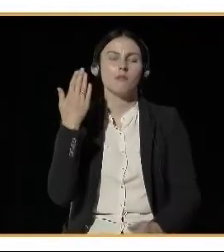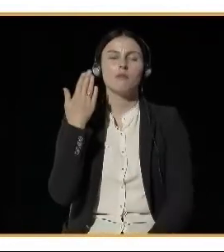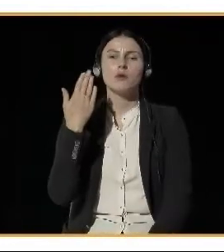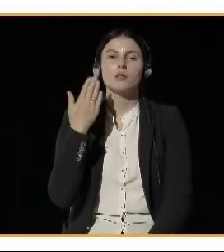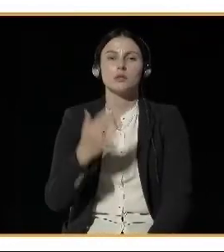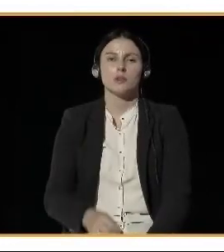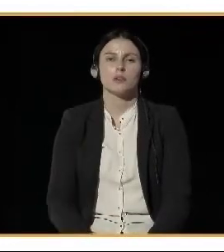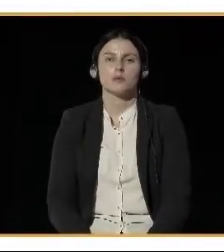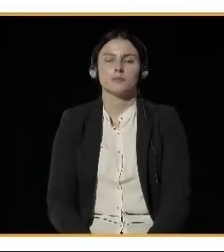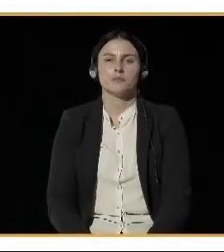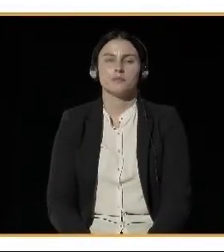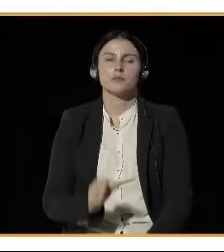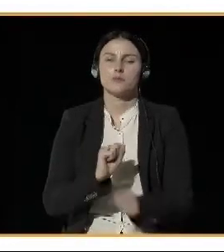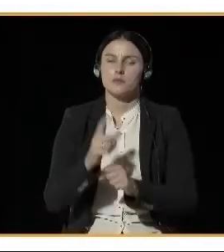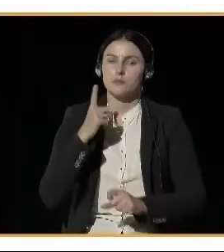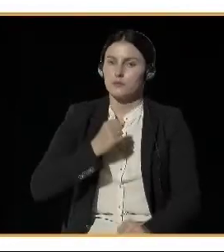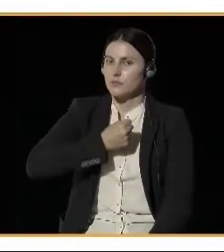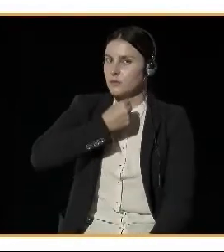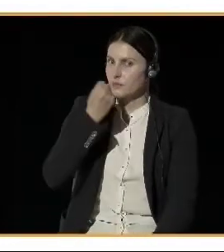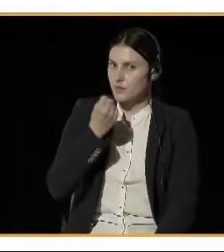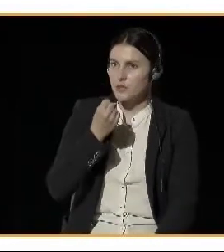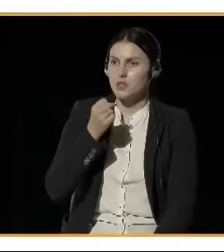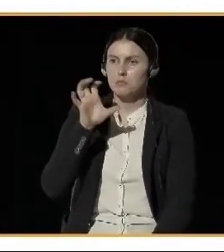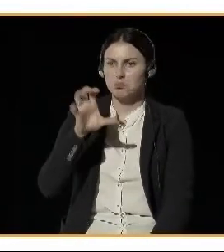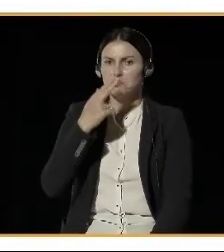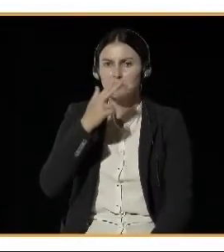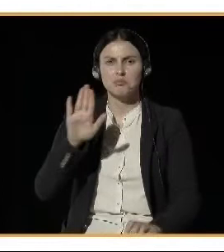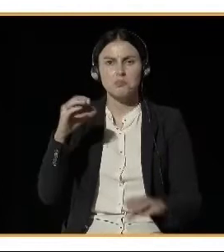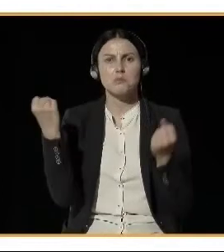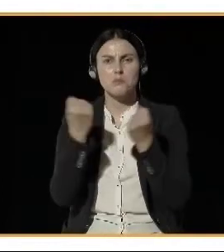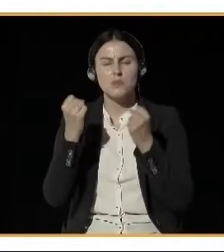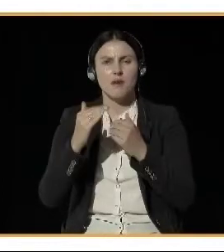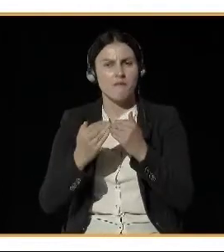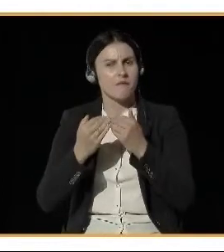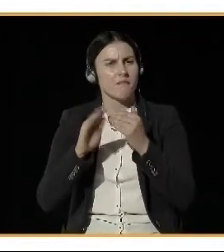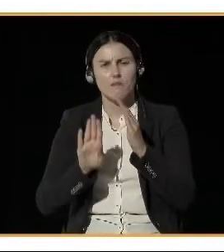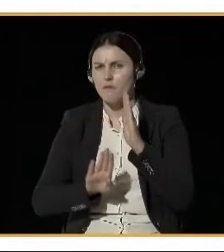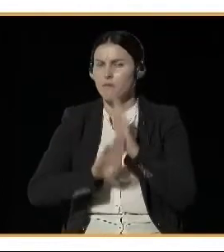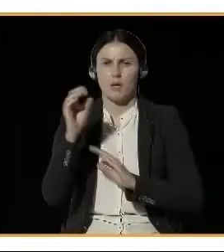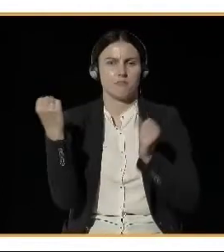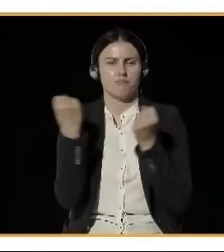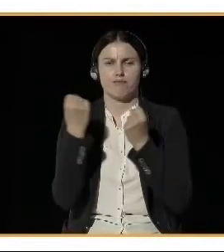seniors much more involved into voluntary actions than the young in the Western Europe.